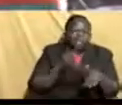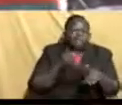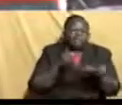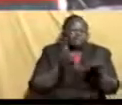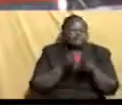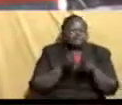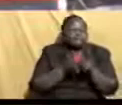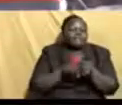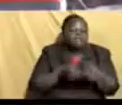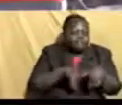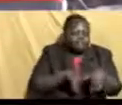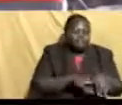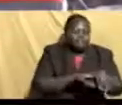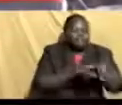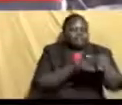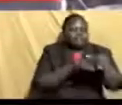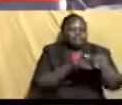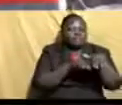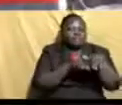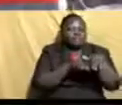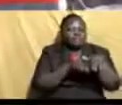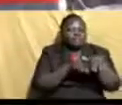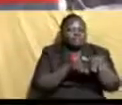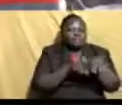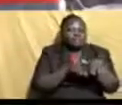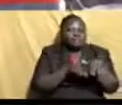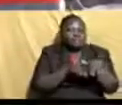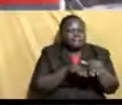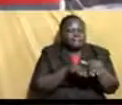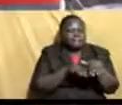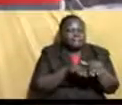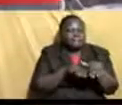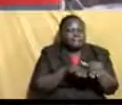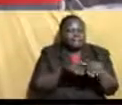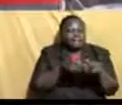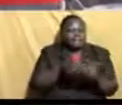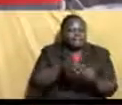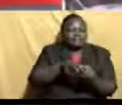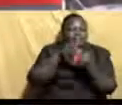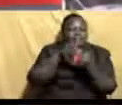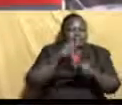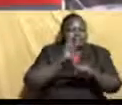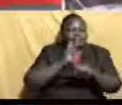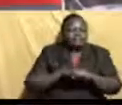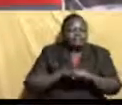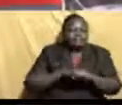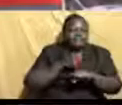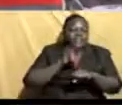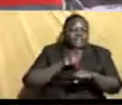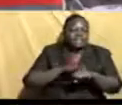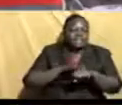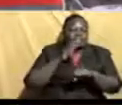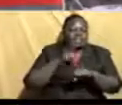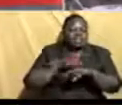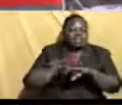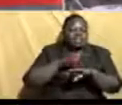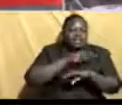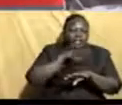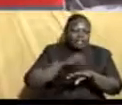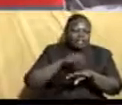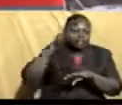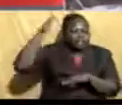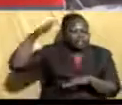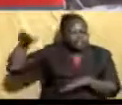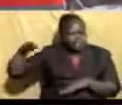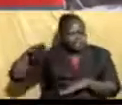inconsistent. So, and that is really, and especially when it touches on legislation, because legislation is a